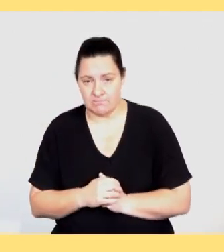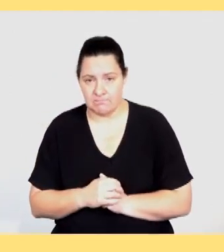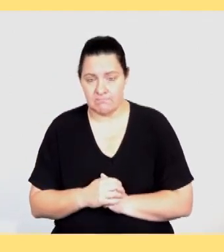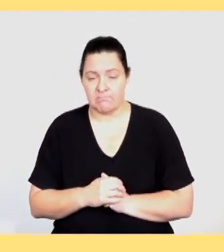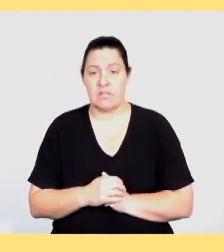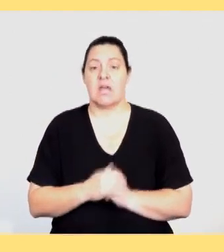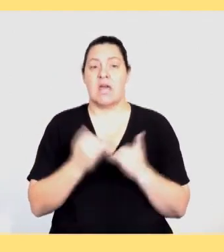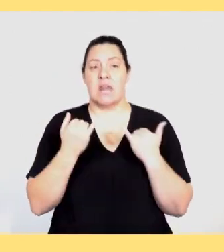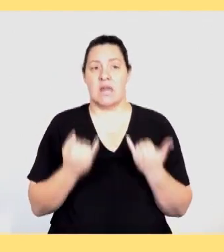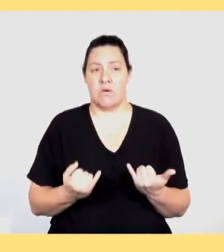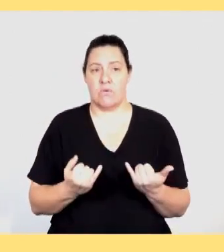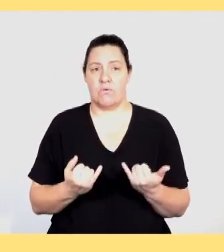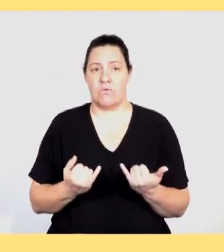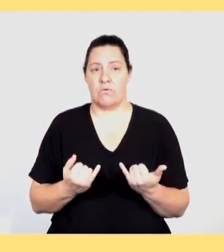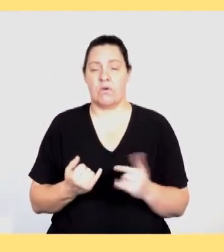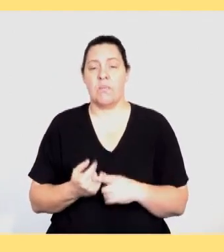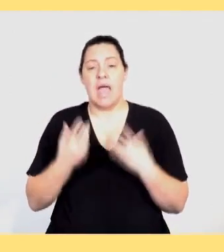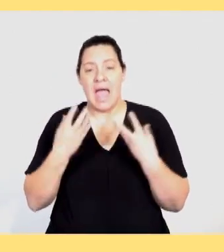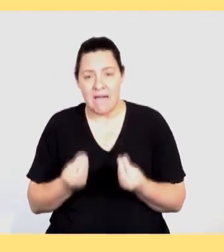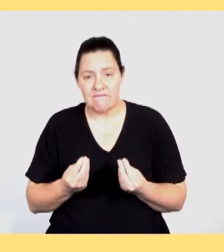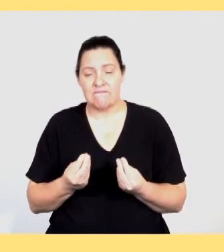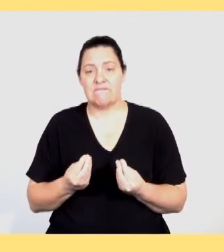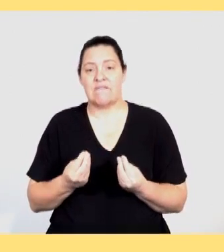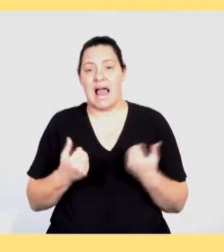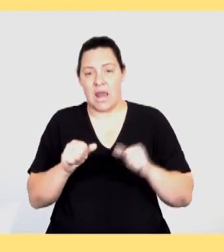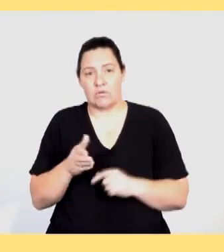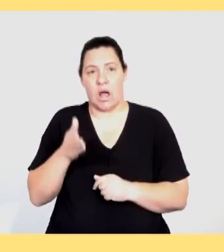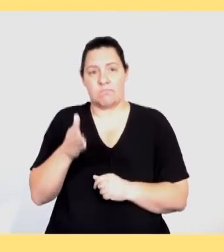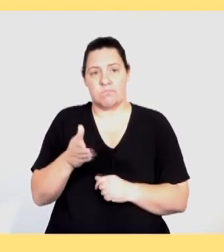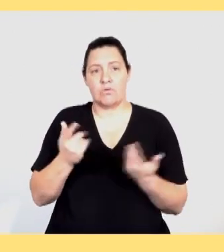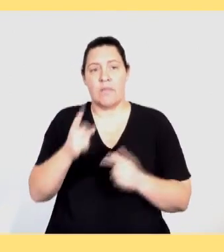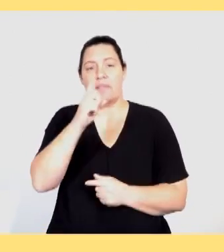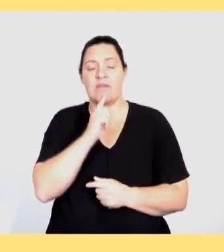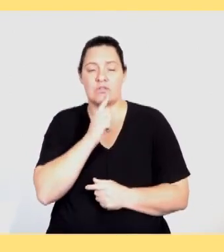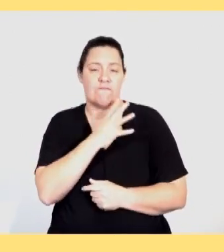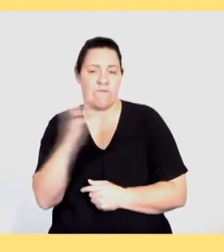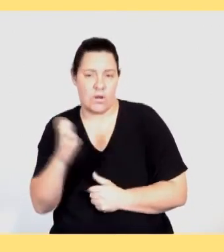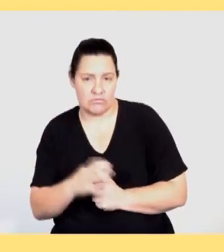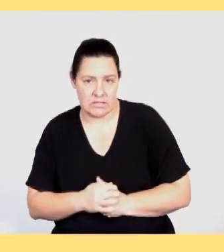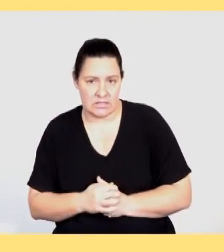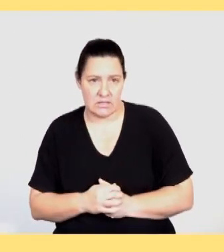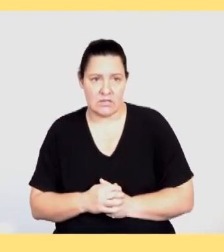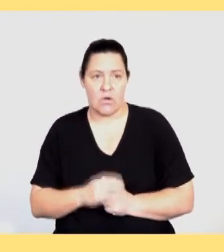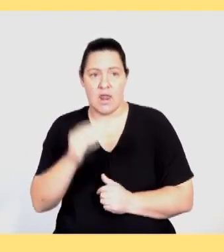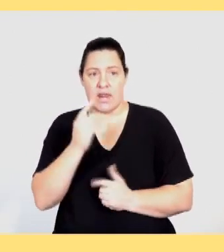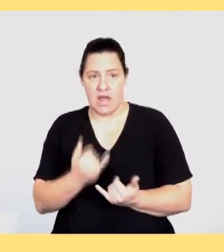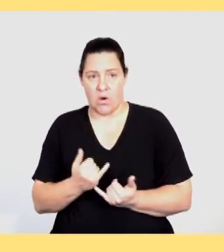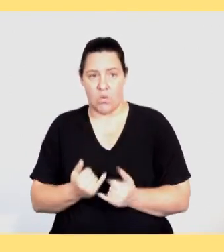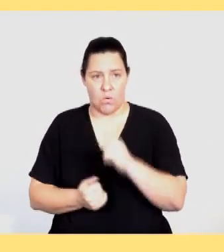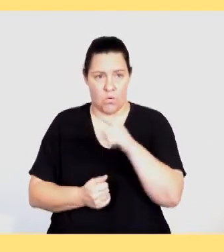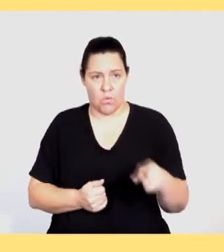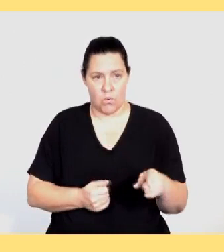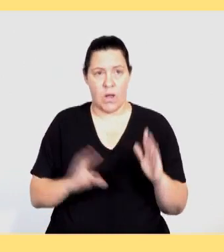3,700. And then I come now, I already have some allowances in my books, which is 1,400. So I'm now going to come